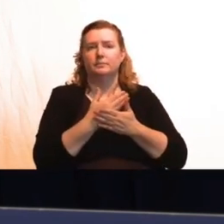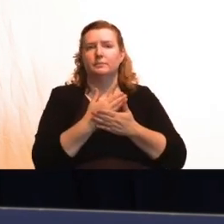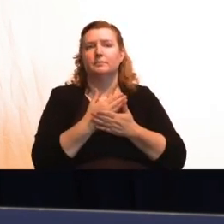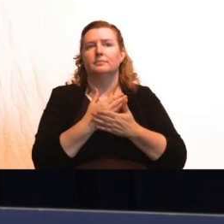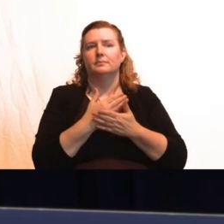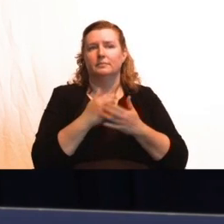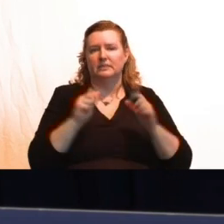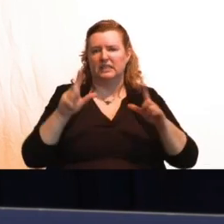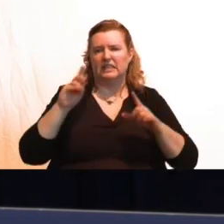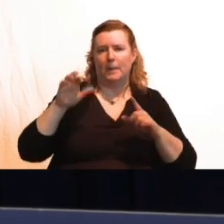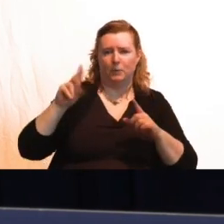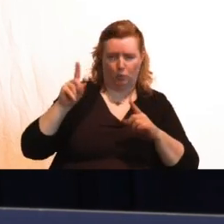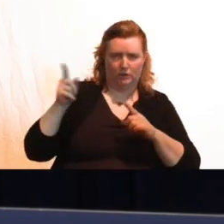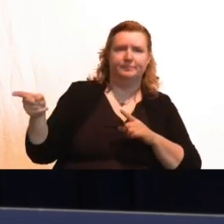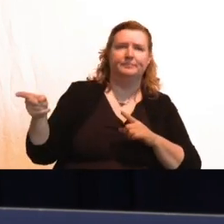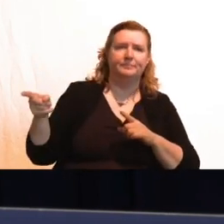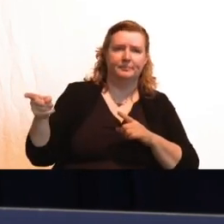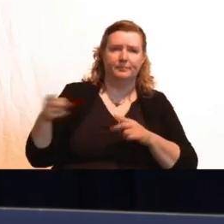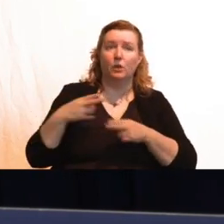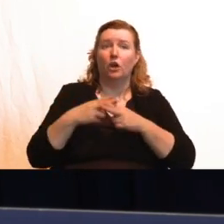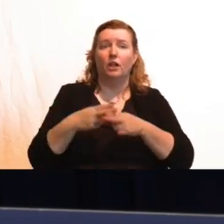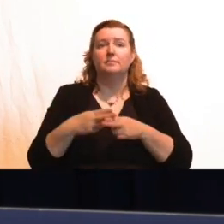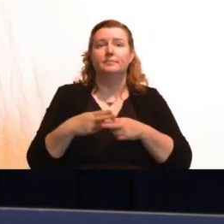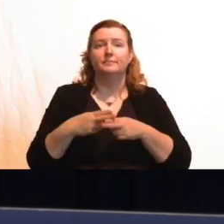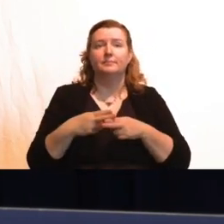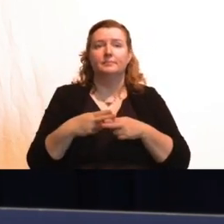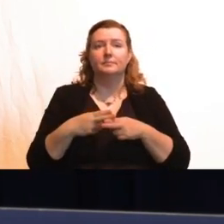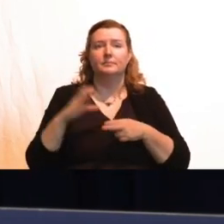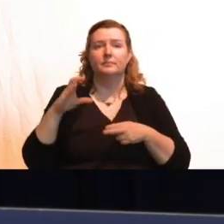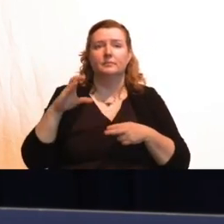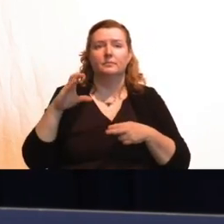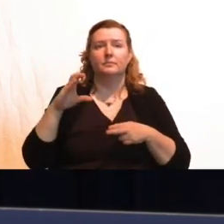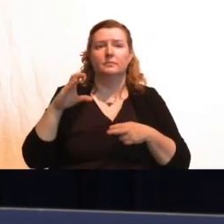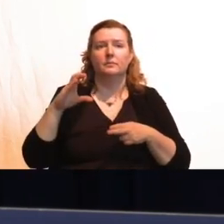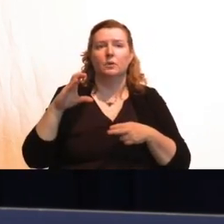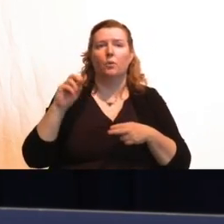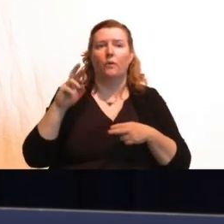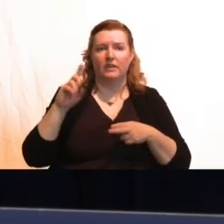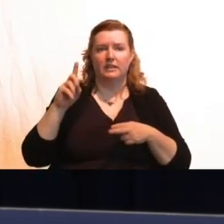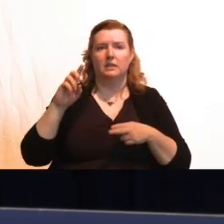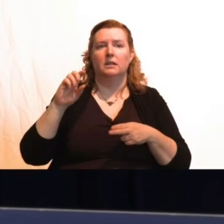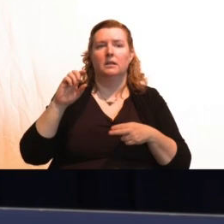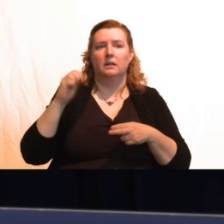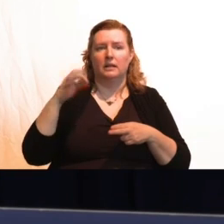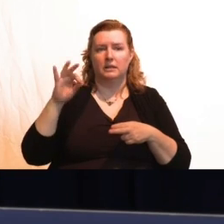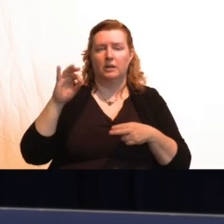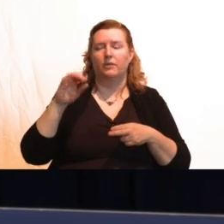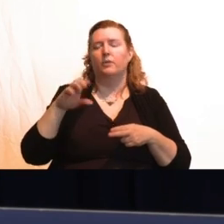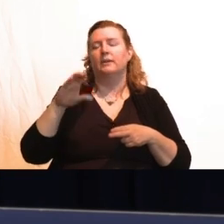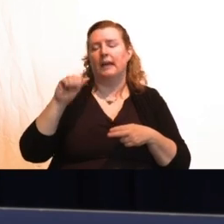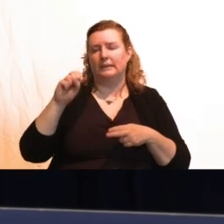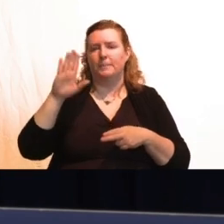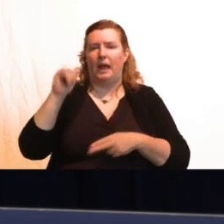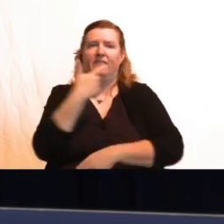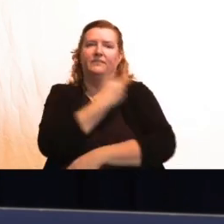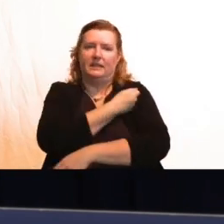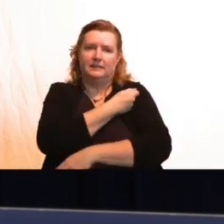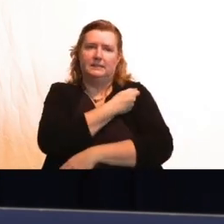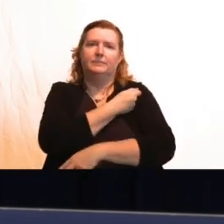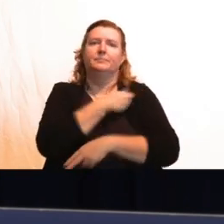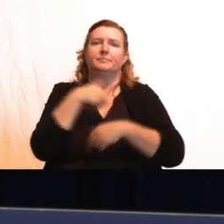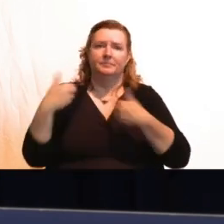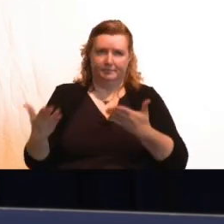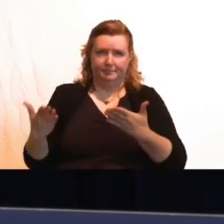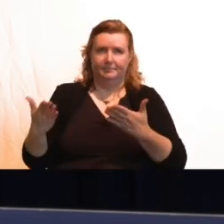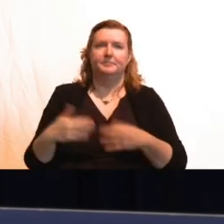Vaccination Status. The new page under the Case and Mortality Summaries tab displays weekly